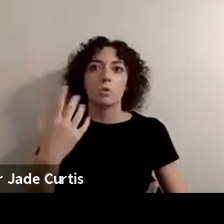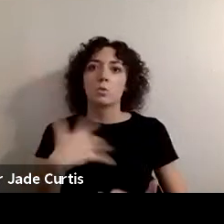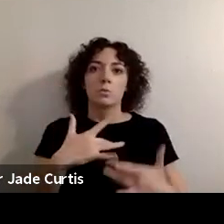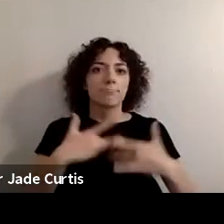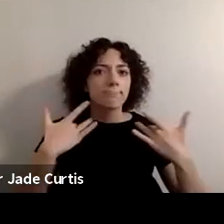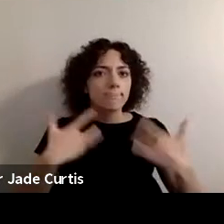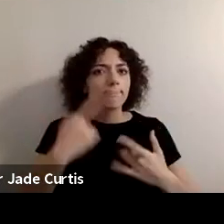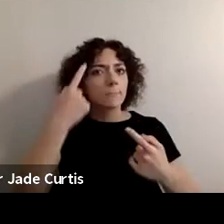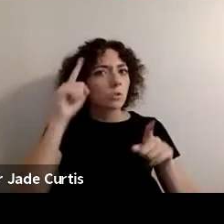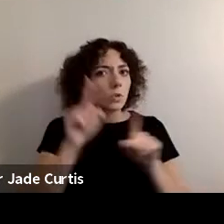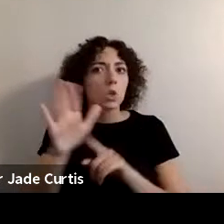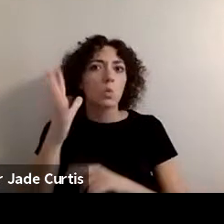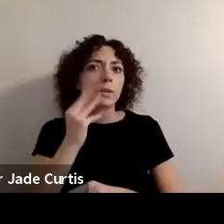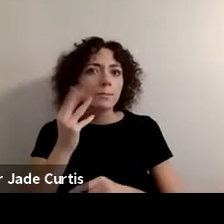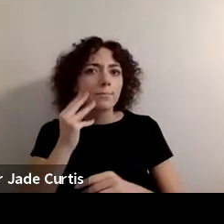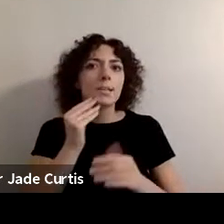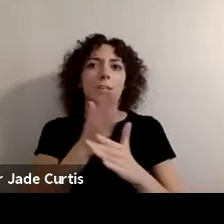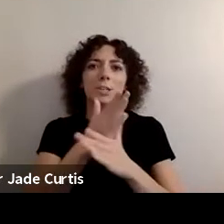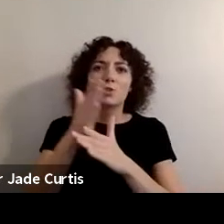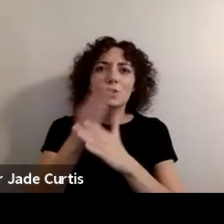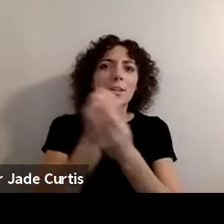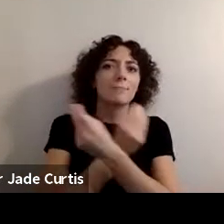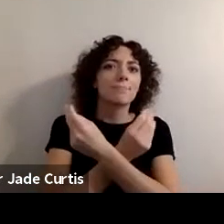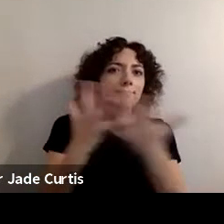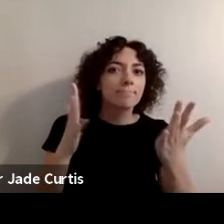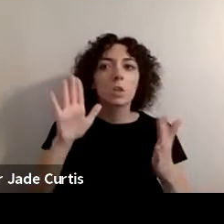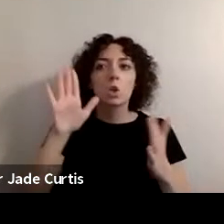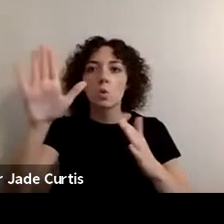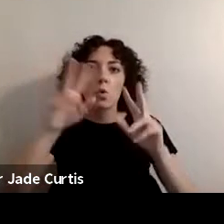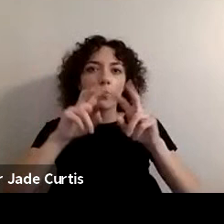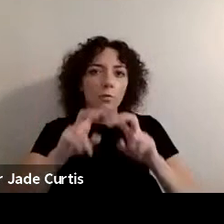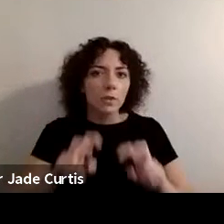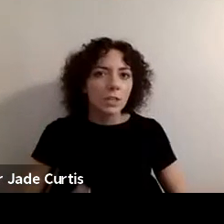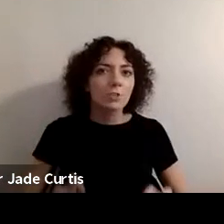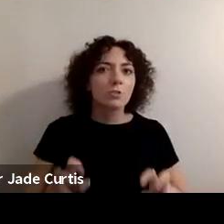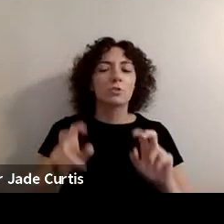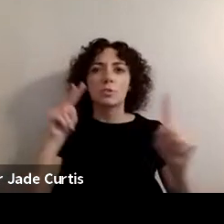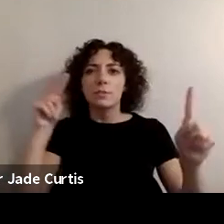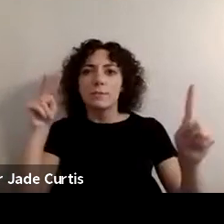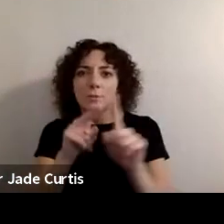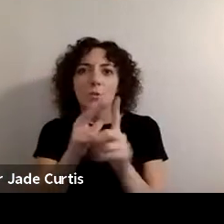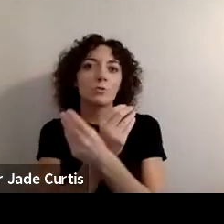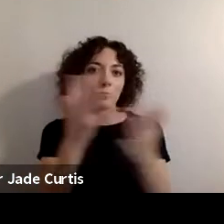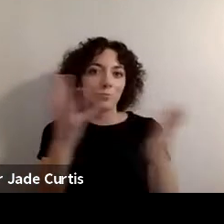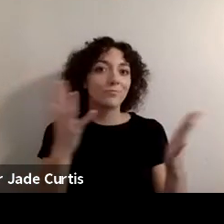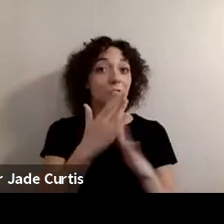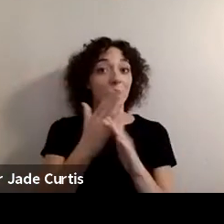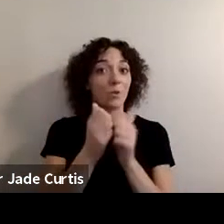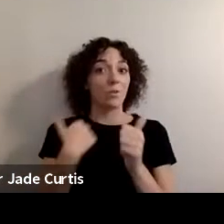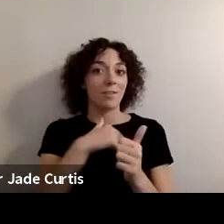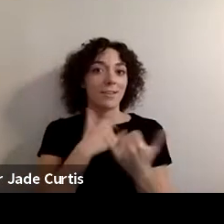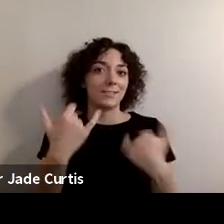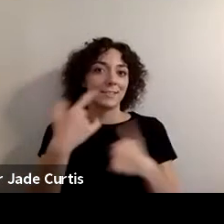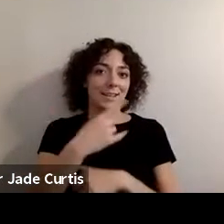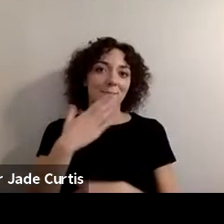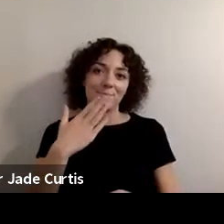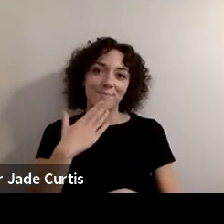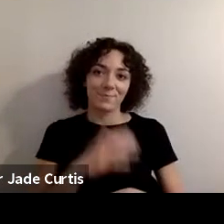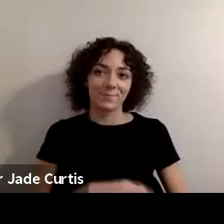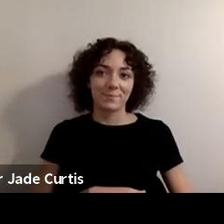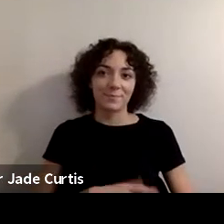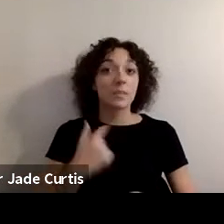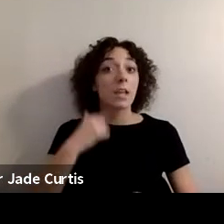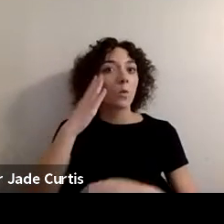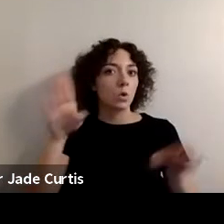experiences and your insights with all of us today. I'll conclude with a challenge and